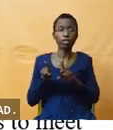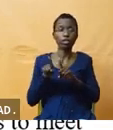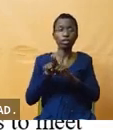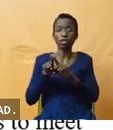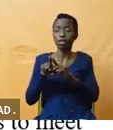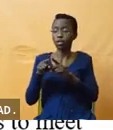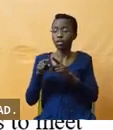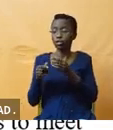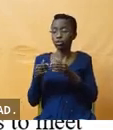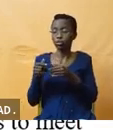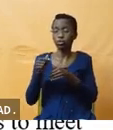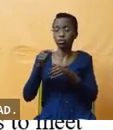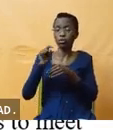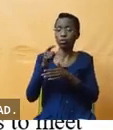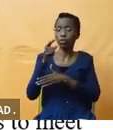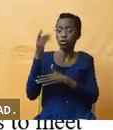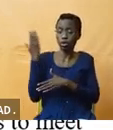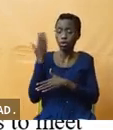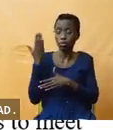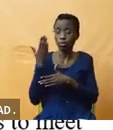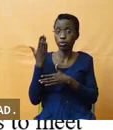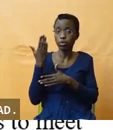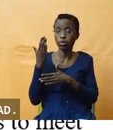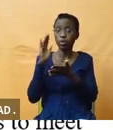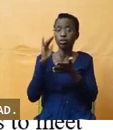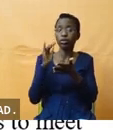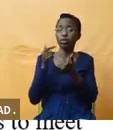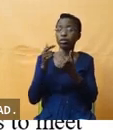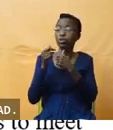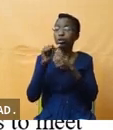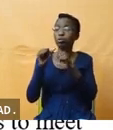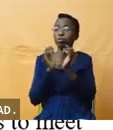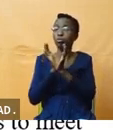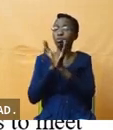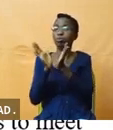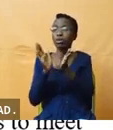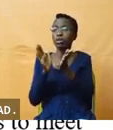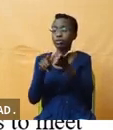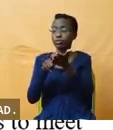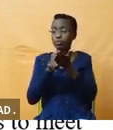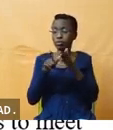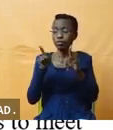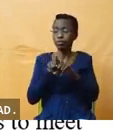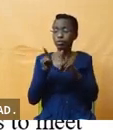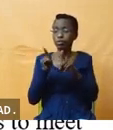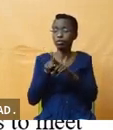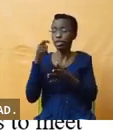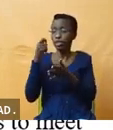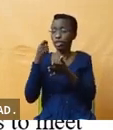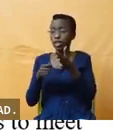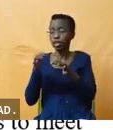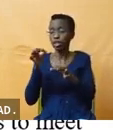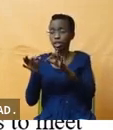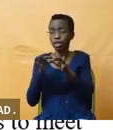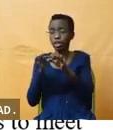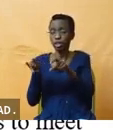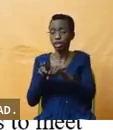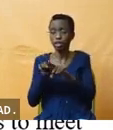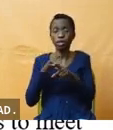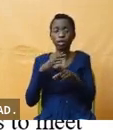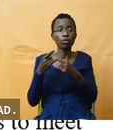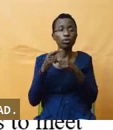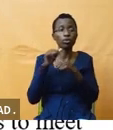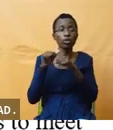nexus that Leonard has presented on public debt and tax justice, I'll just also highlight the